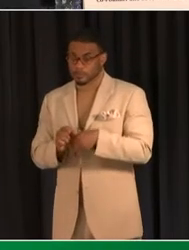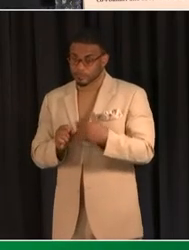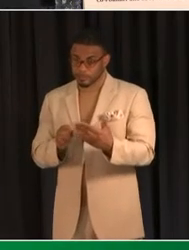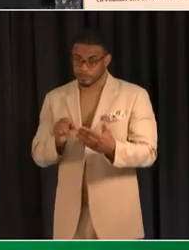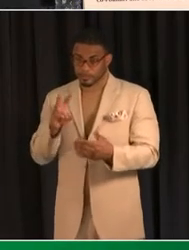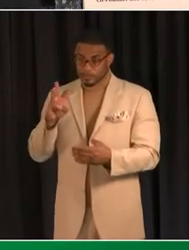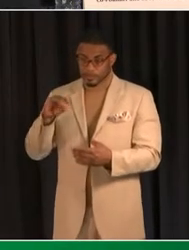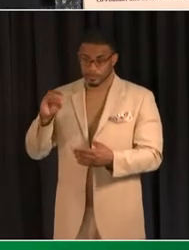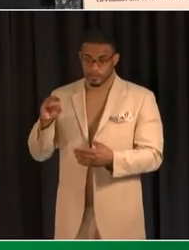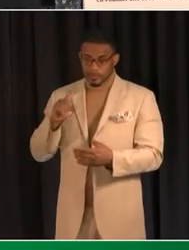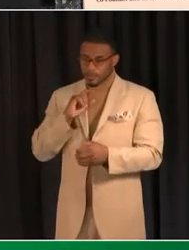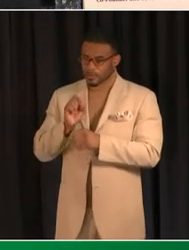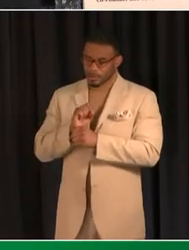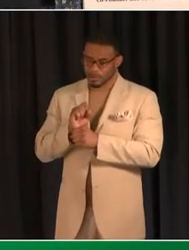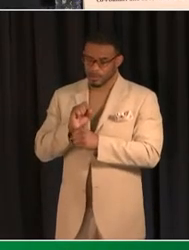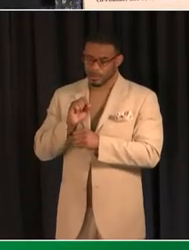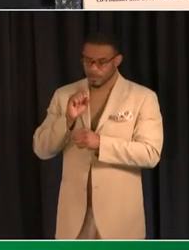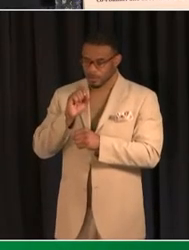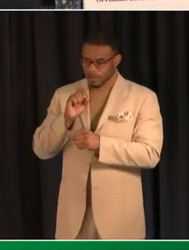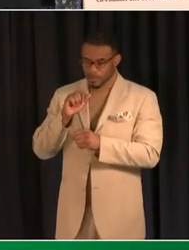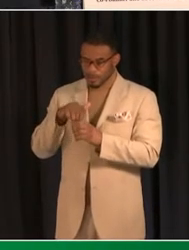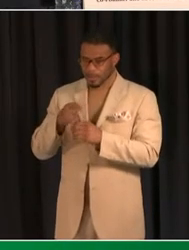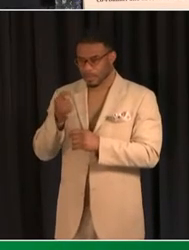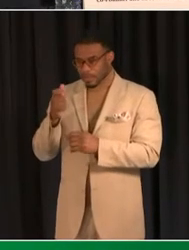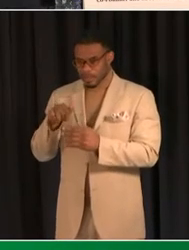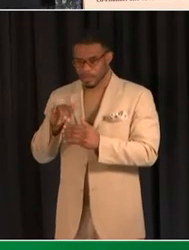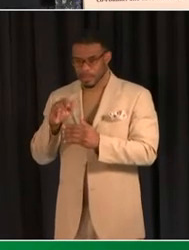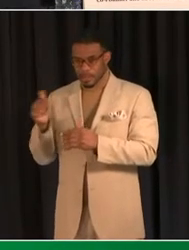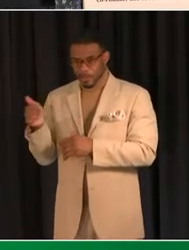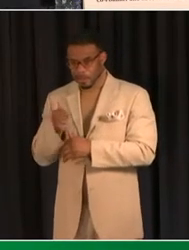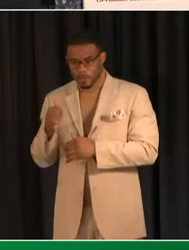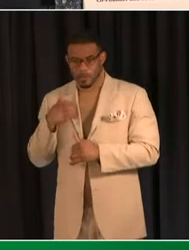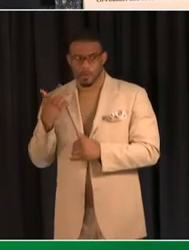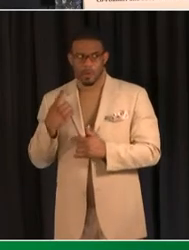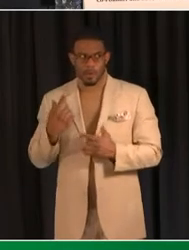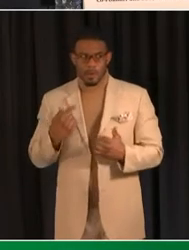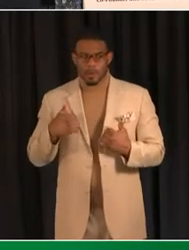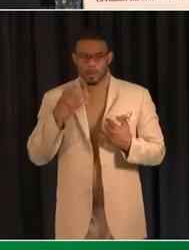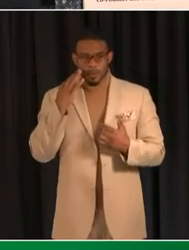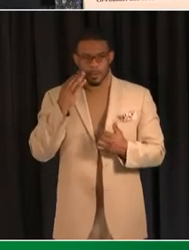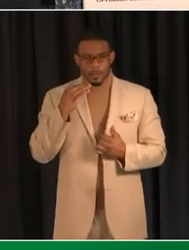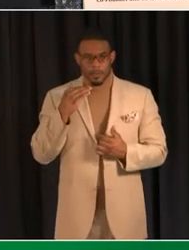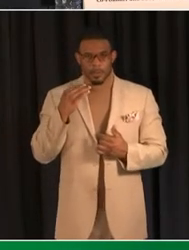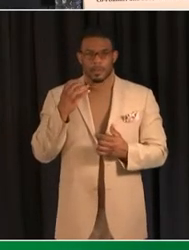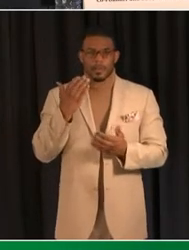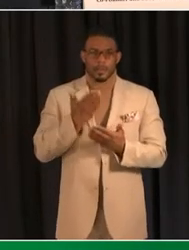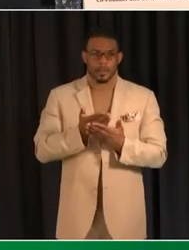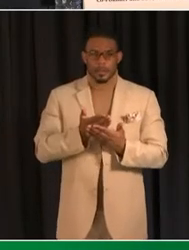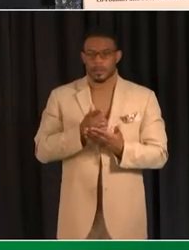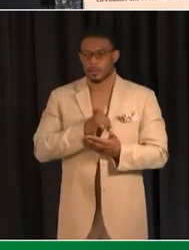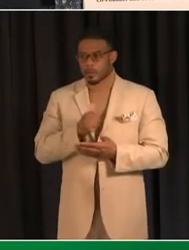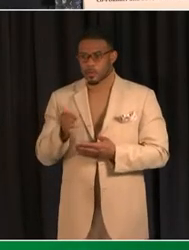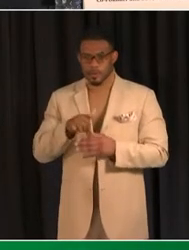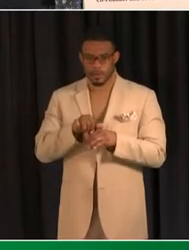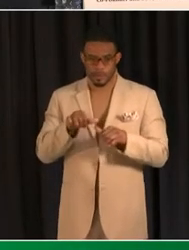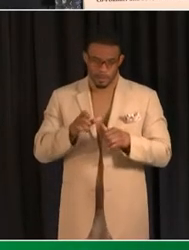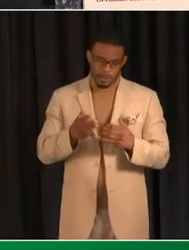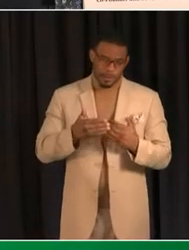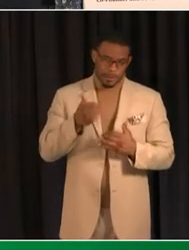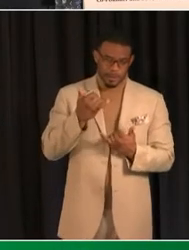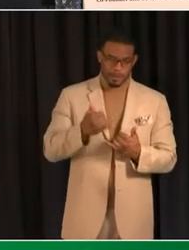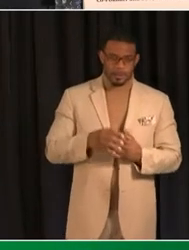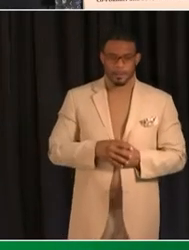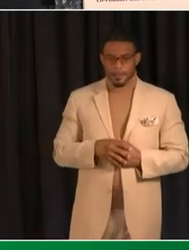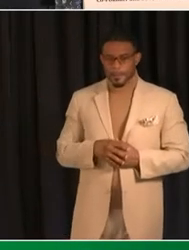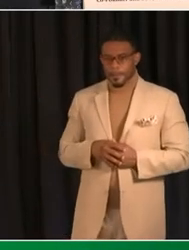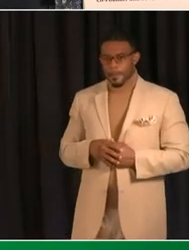work, and 60% are really into eliminating that commute, as we have all probably experienced. Getting to and from in the area is a